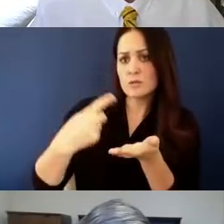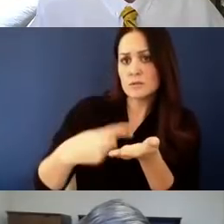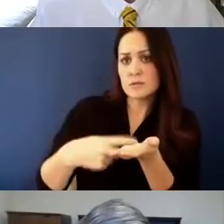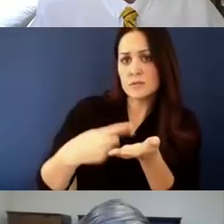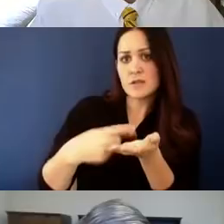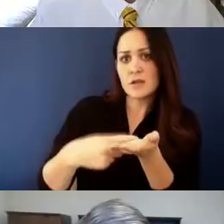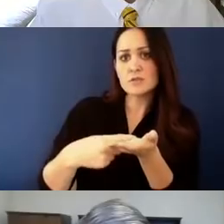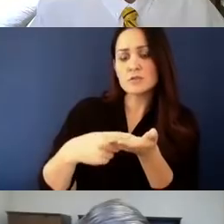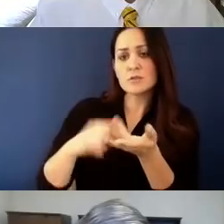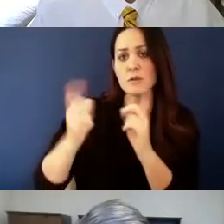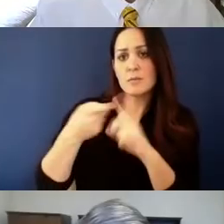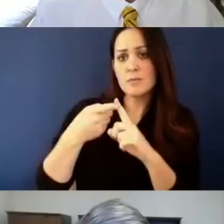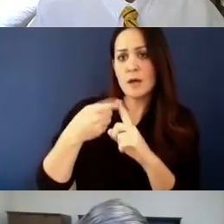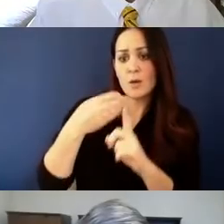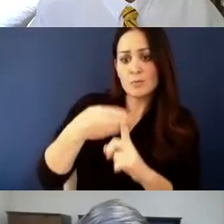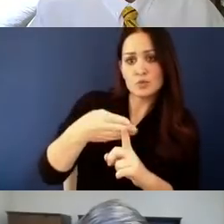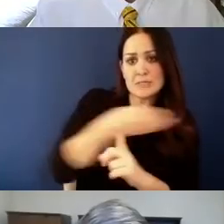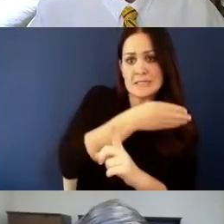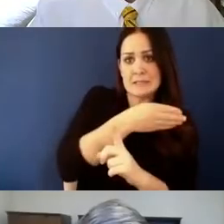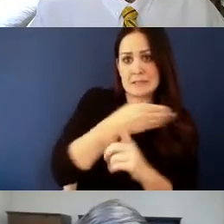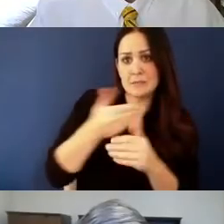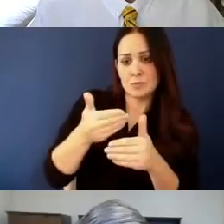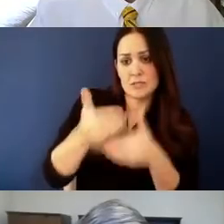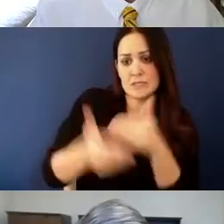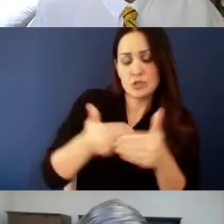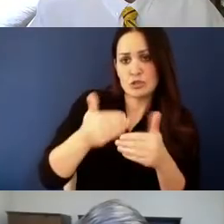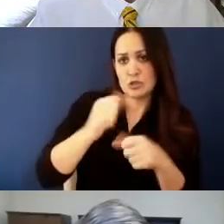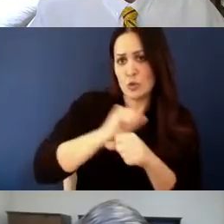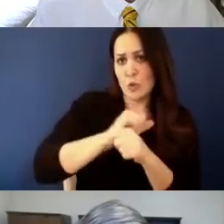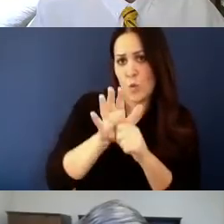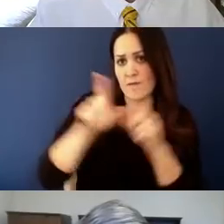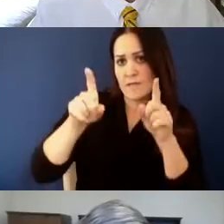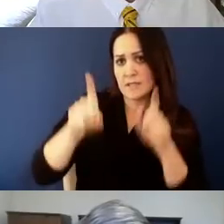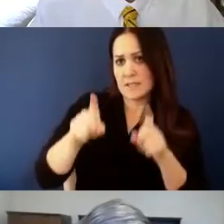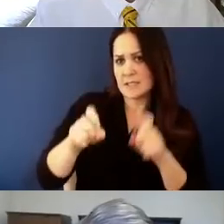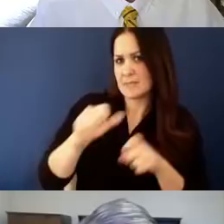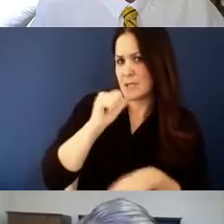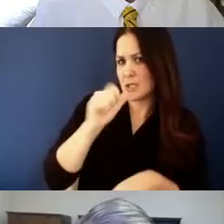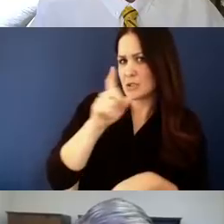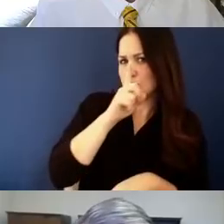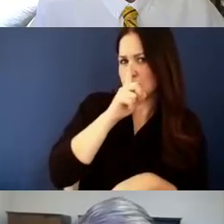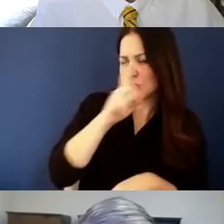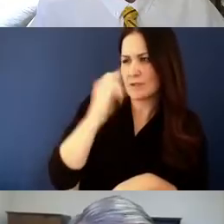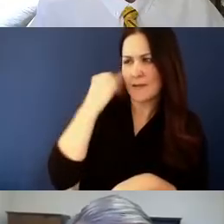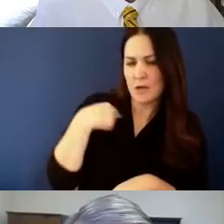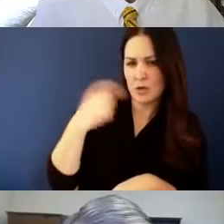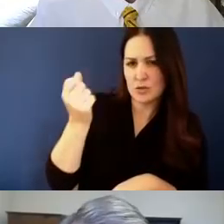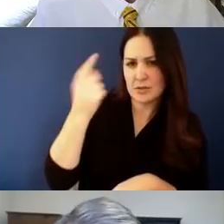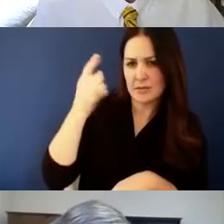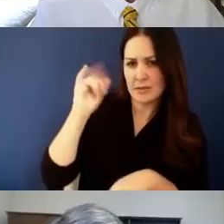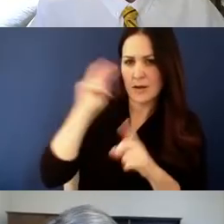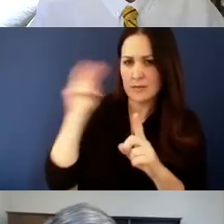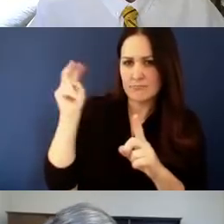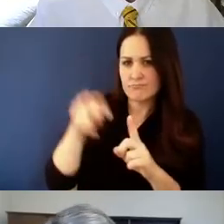on pre-procedure COVID testing? Not sure what where the angle on that question.